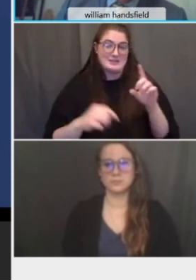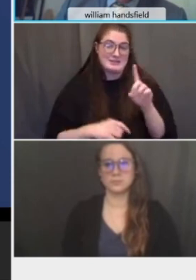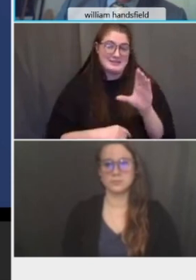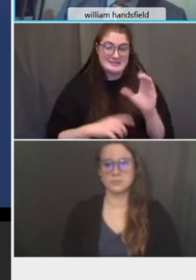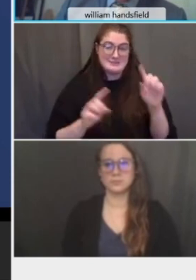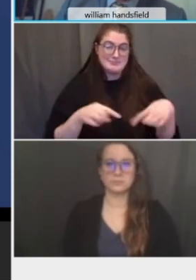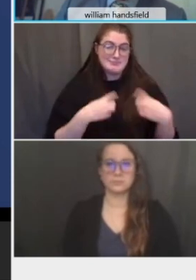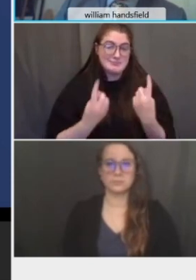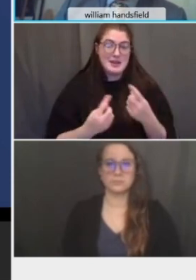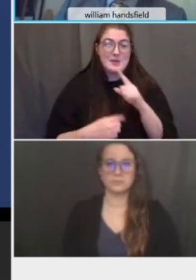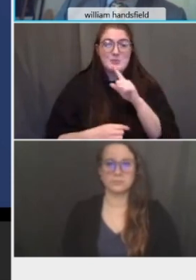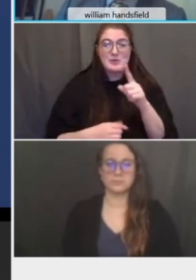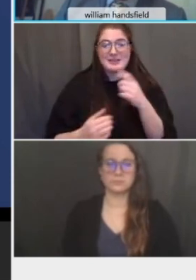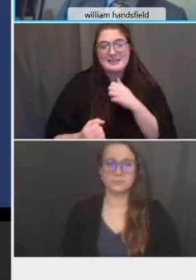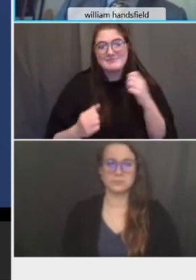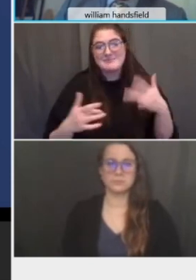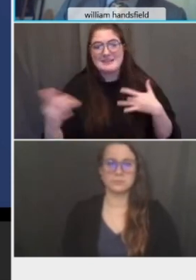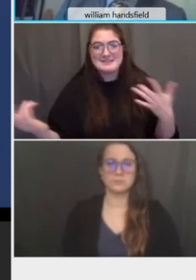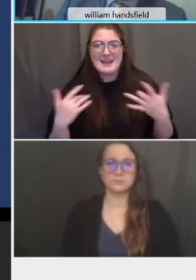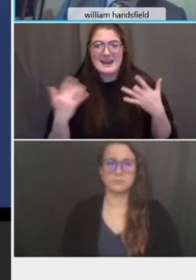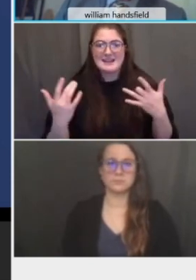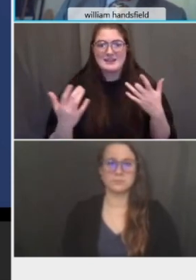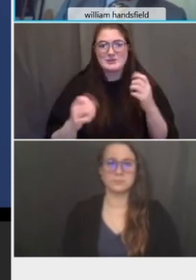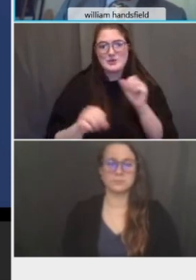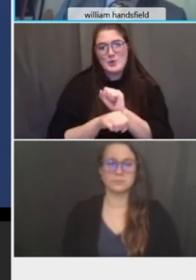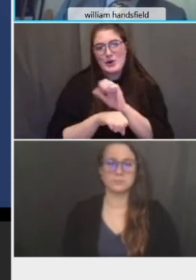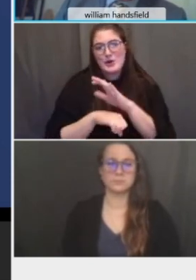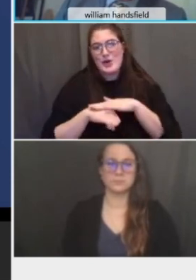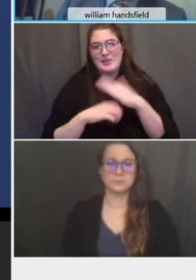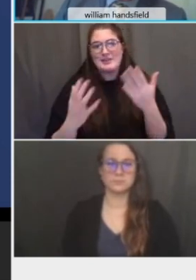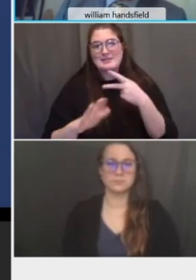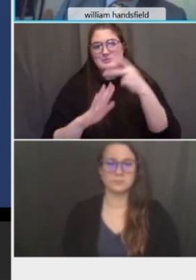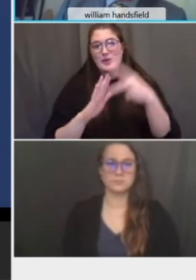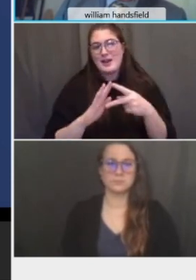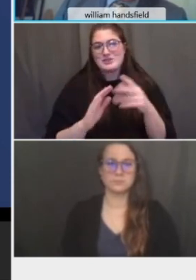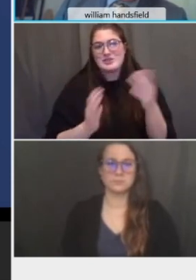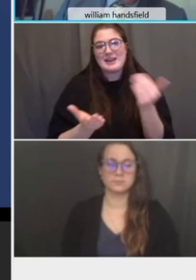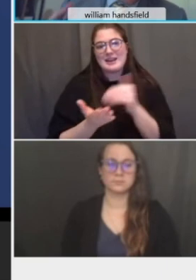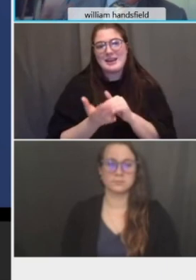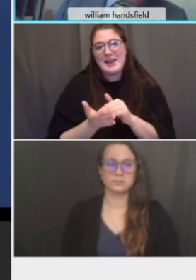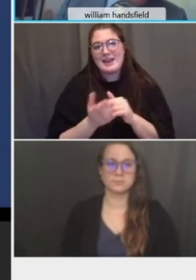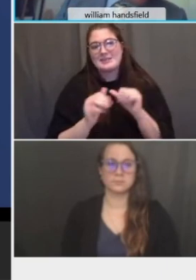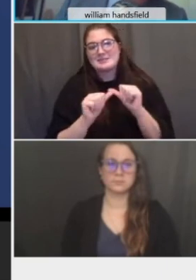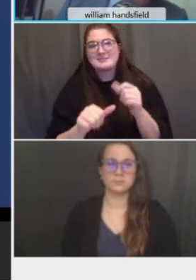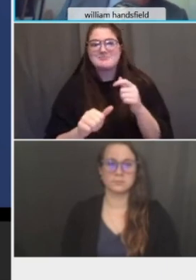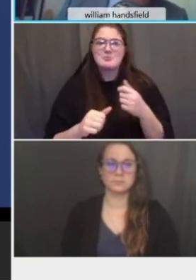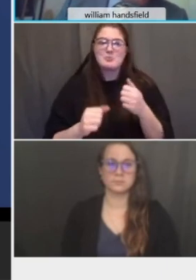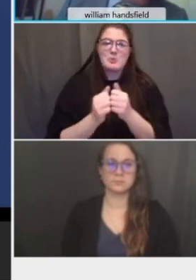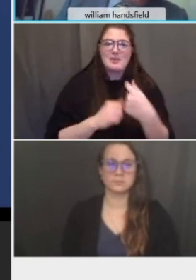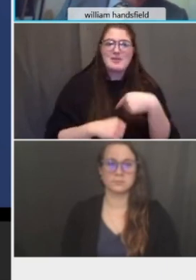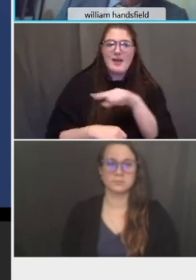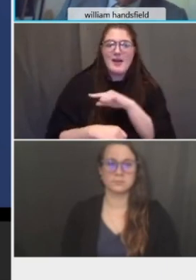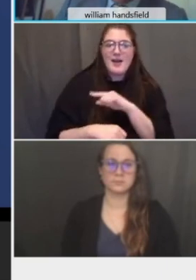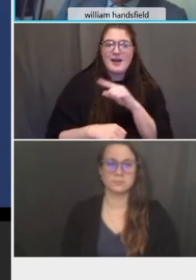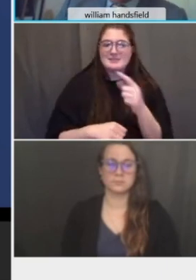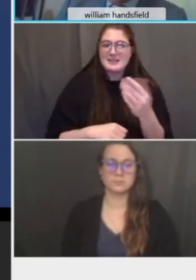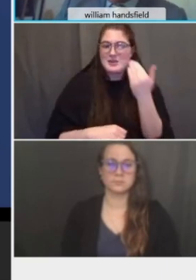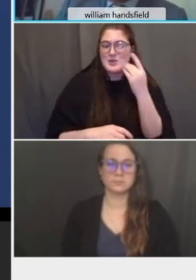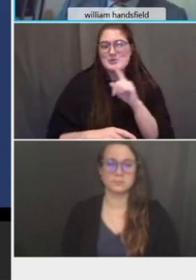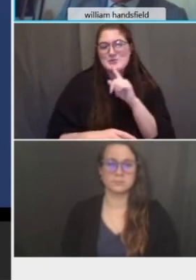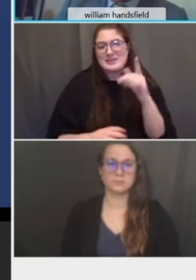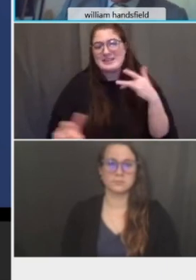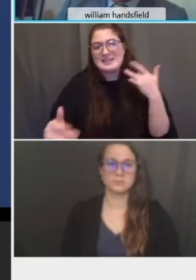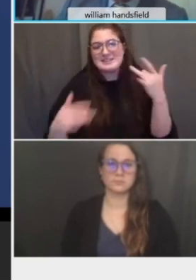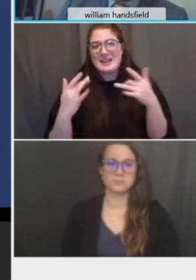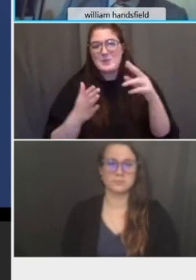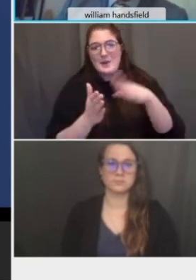being able to deliver this one. Again, bear with us as we install these things, and I know it's really exciting when the paint first goes